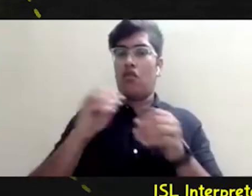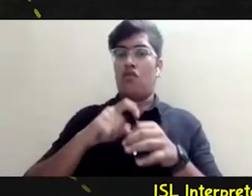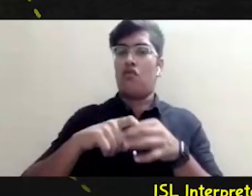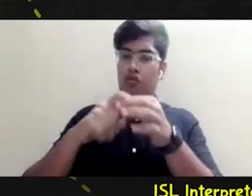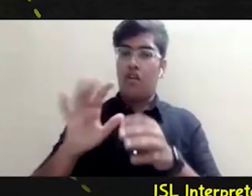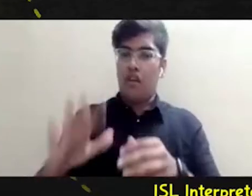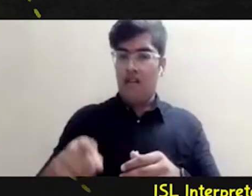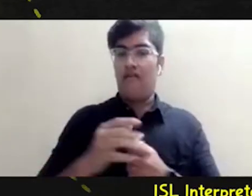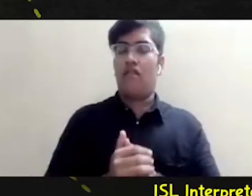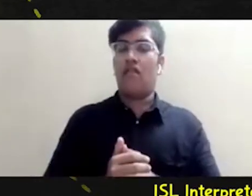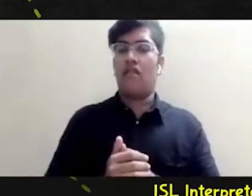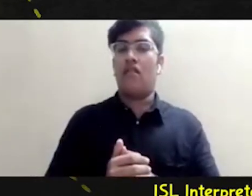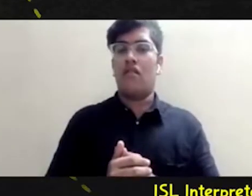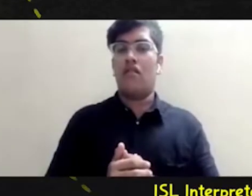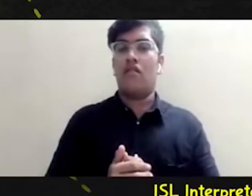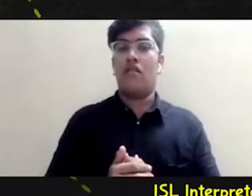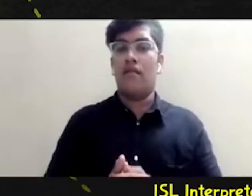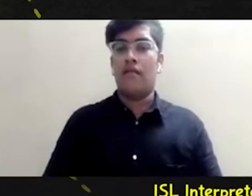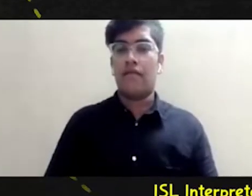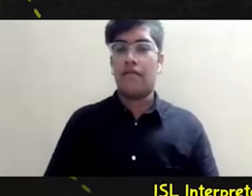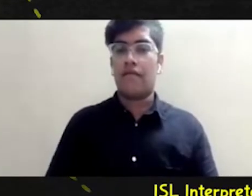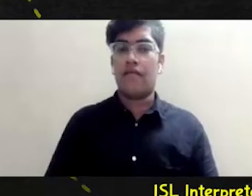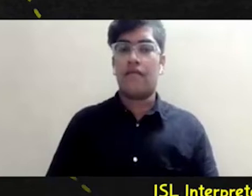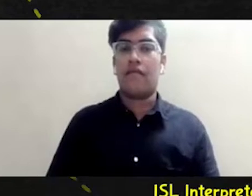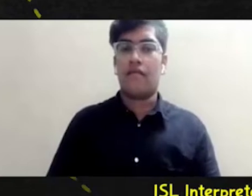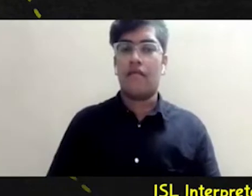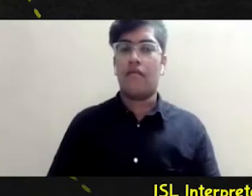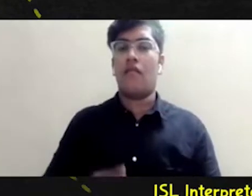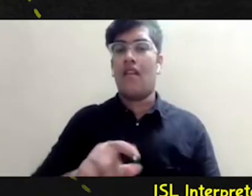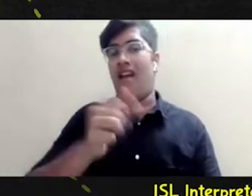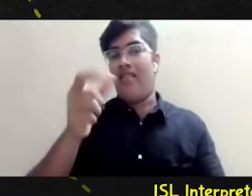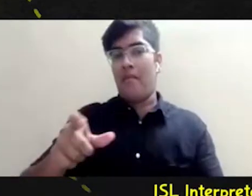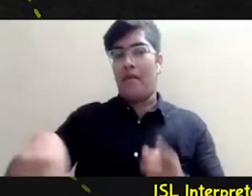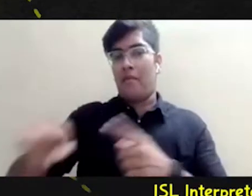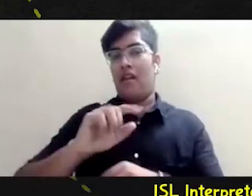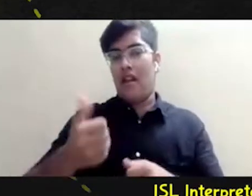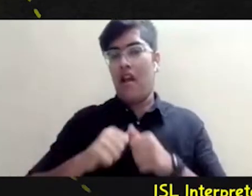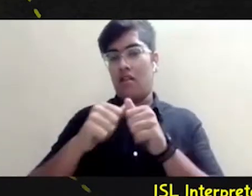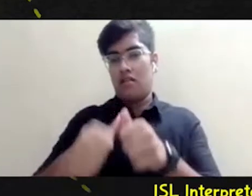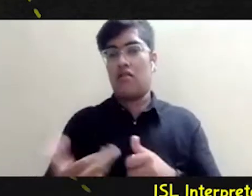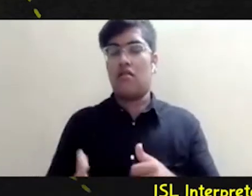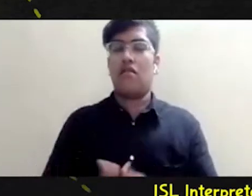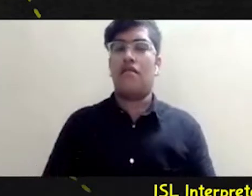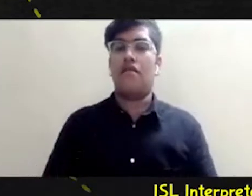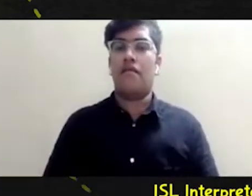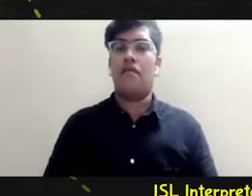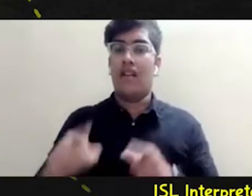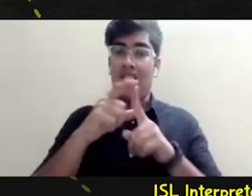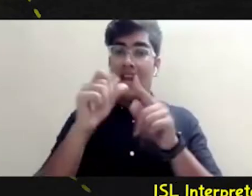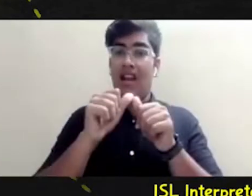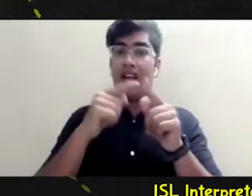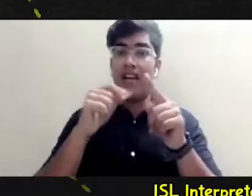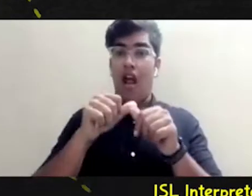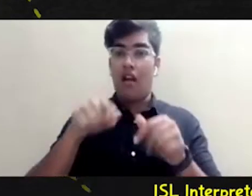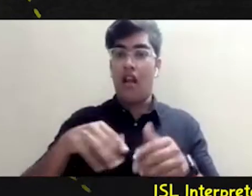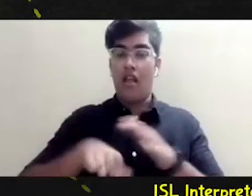coming, very another aspect. I think other panelists can also talk about it. The data representing the rights and needs